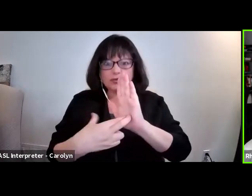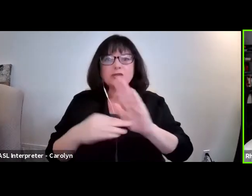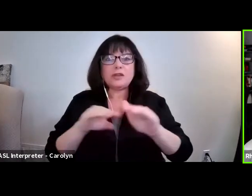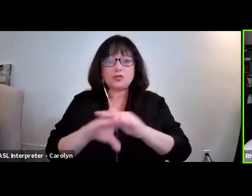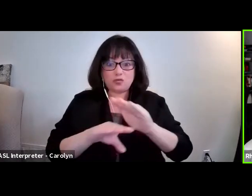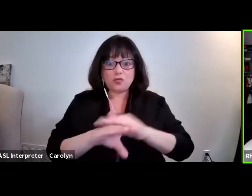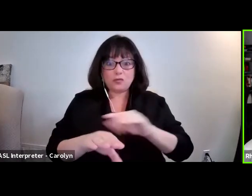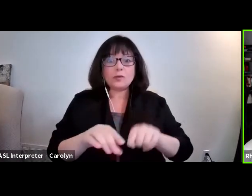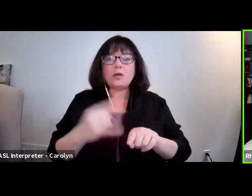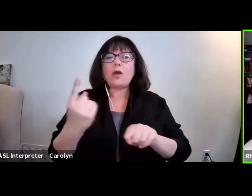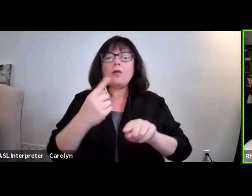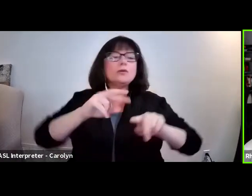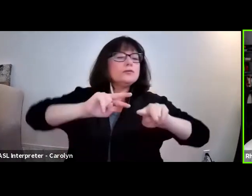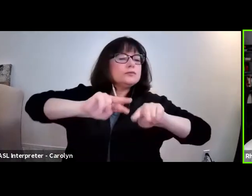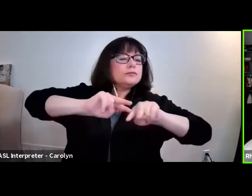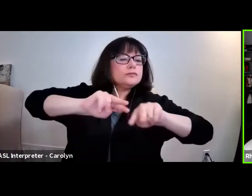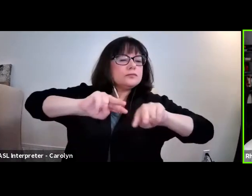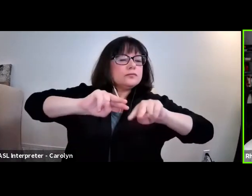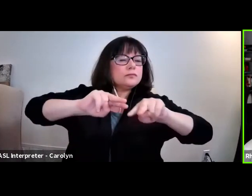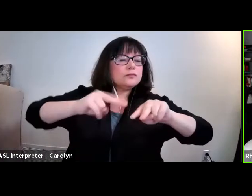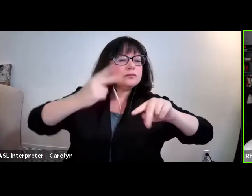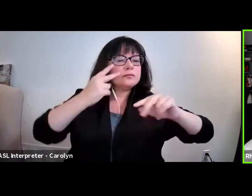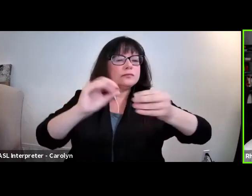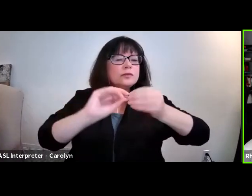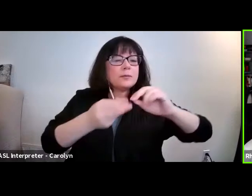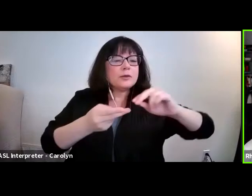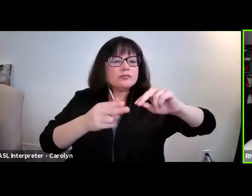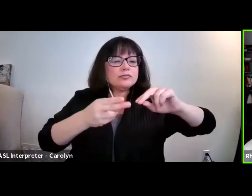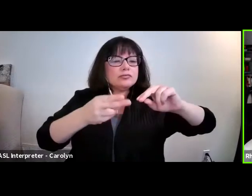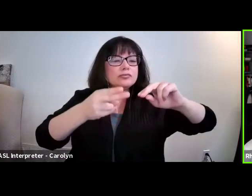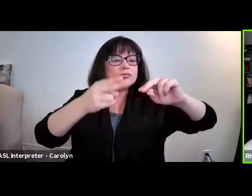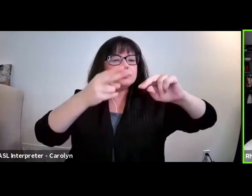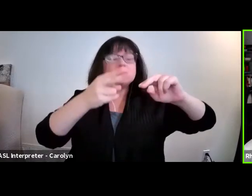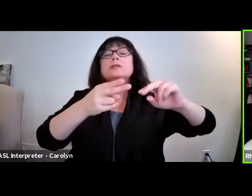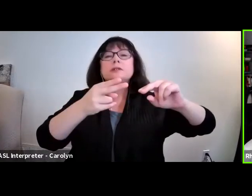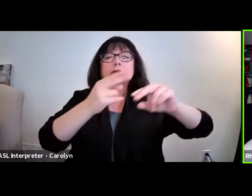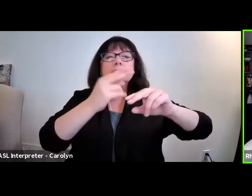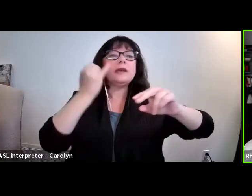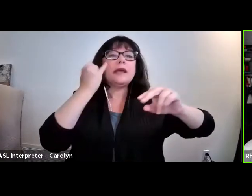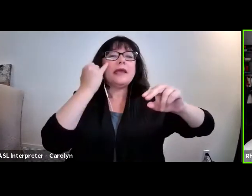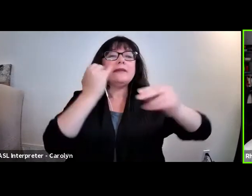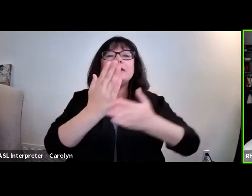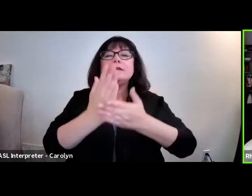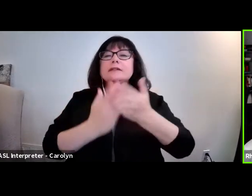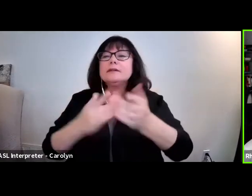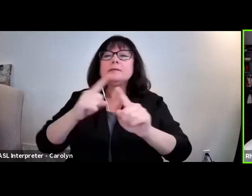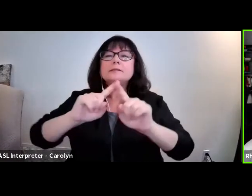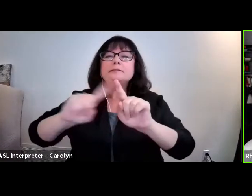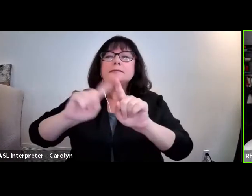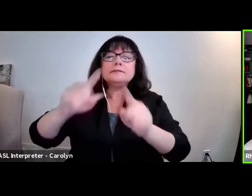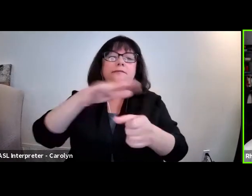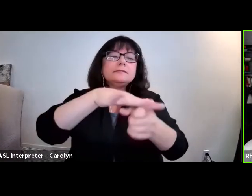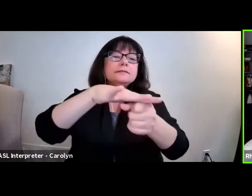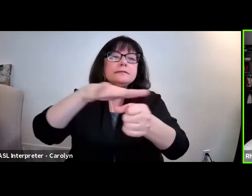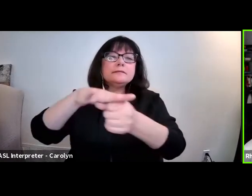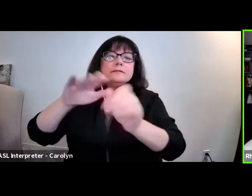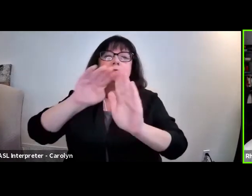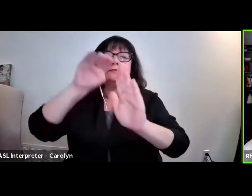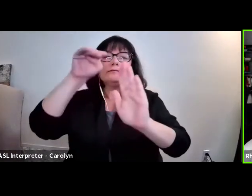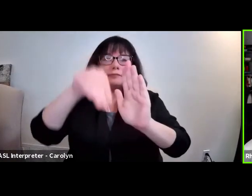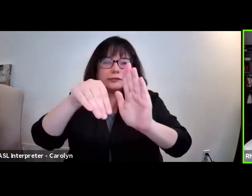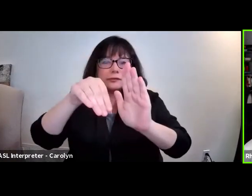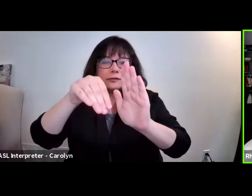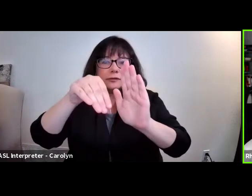to increase, to think about how we could maximize retention if we were down in areas. And those SEM plans,